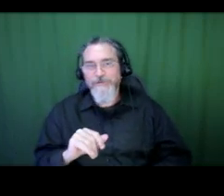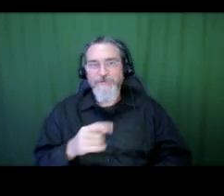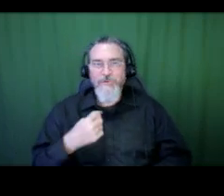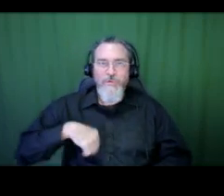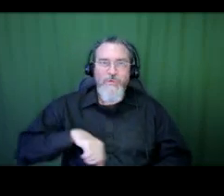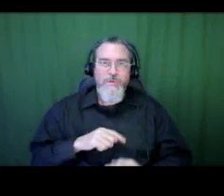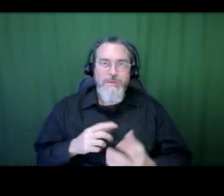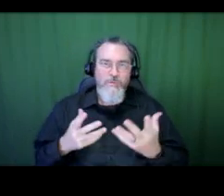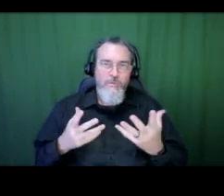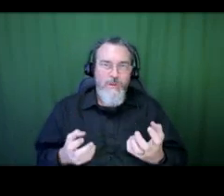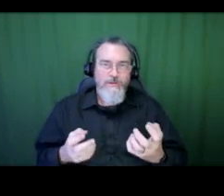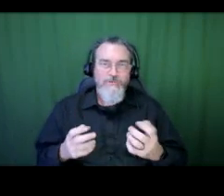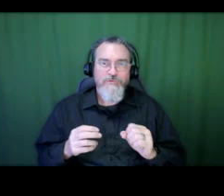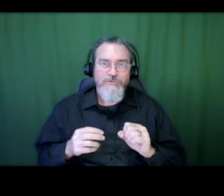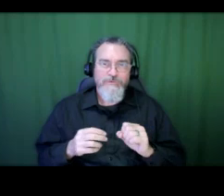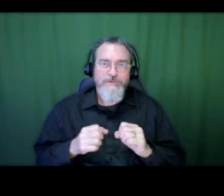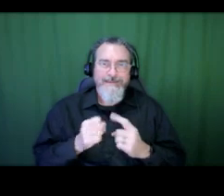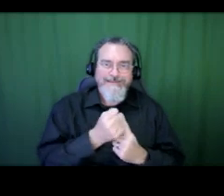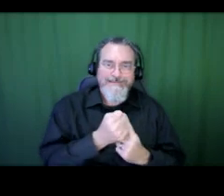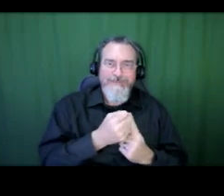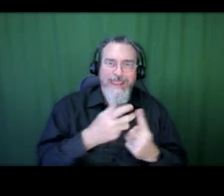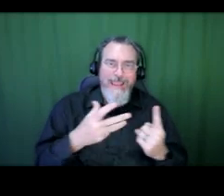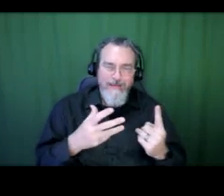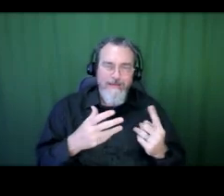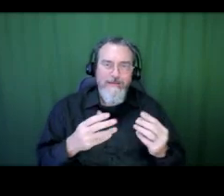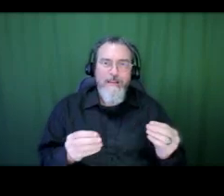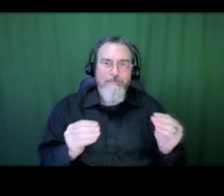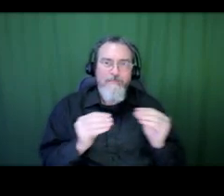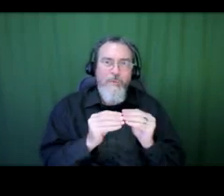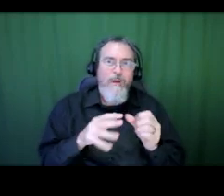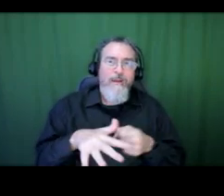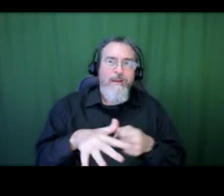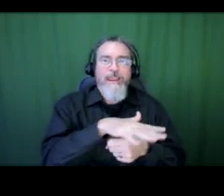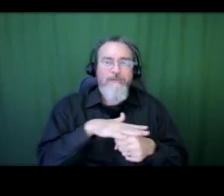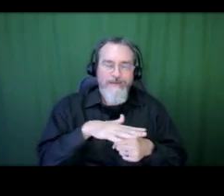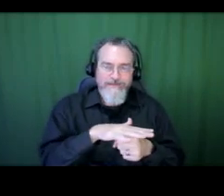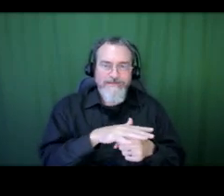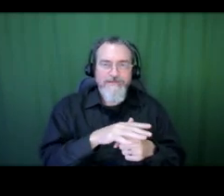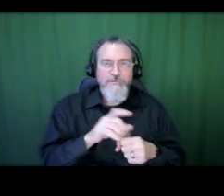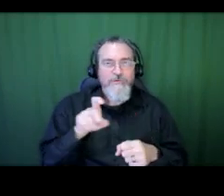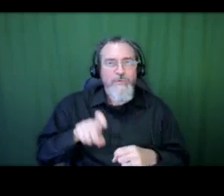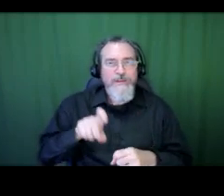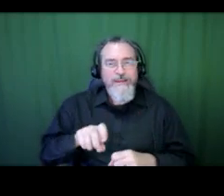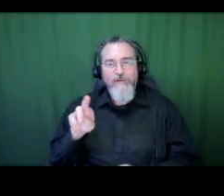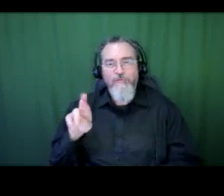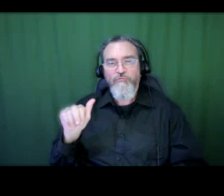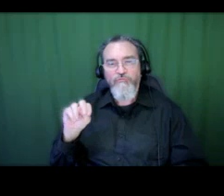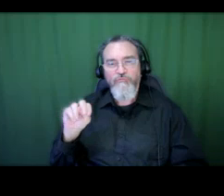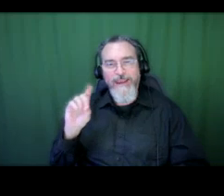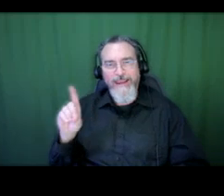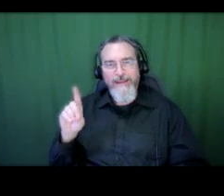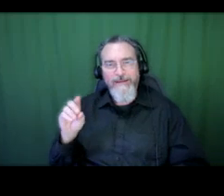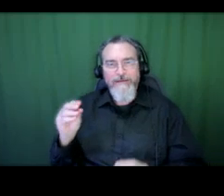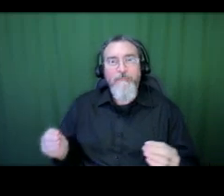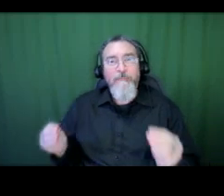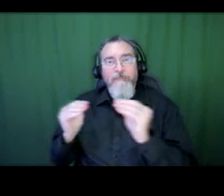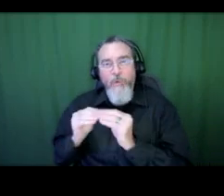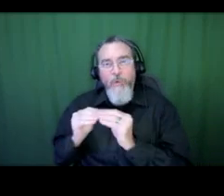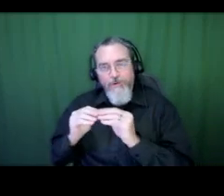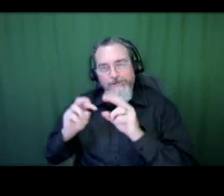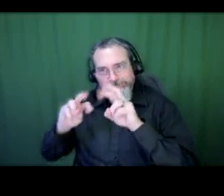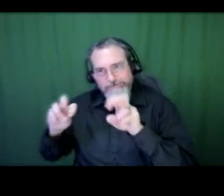workforce needs by having RAD do a more extensive study across LA County, because Long Beach is one small big city within